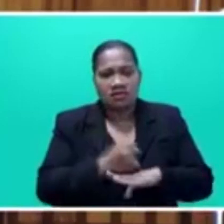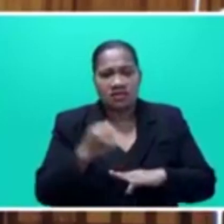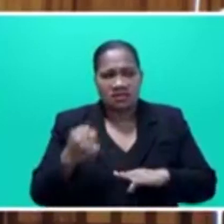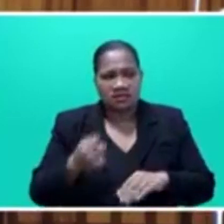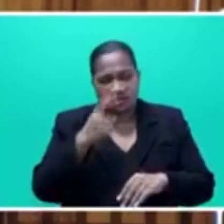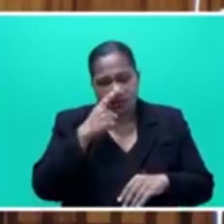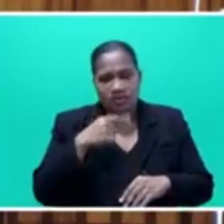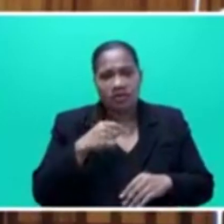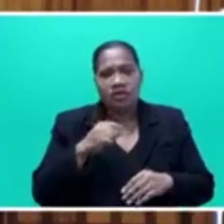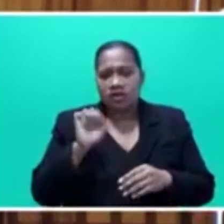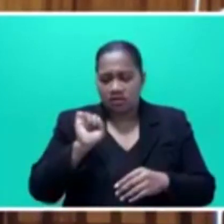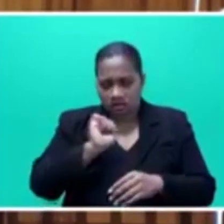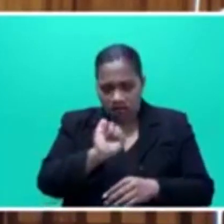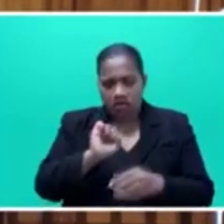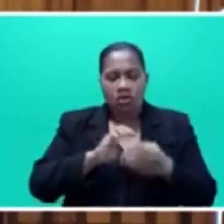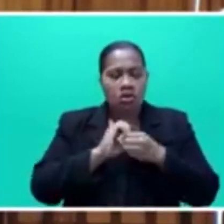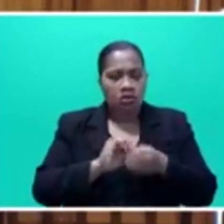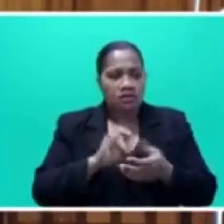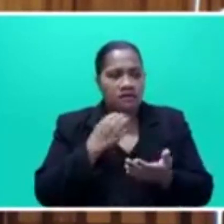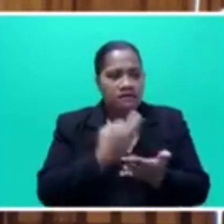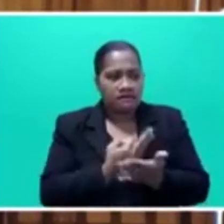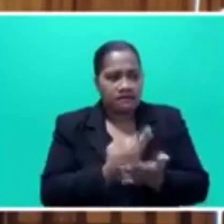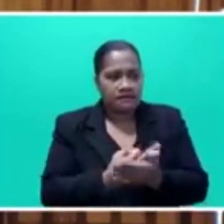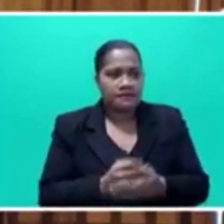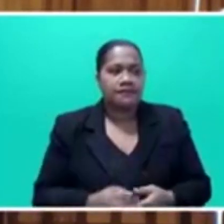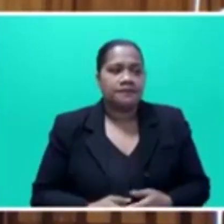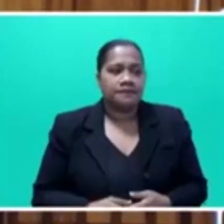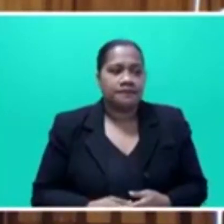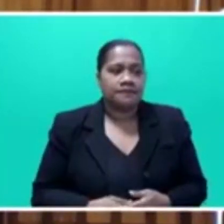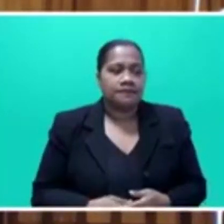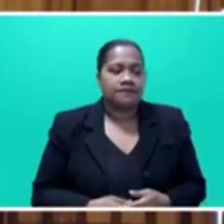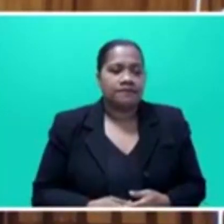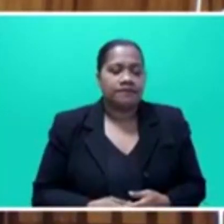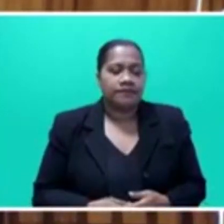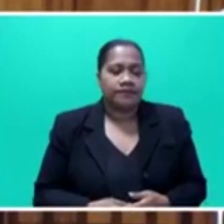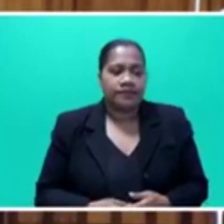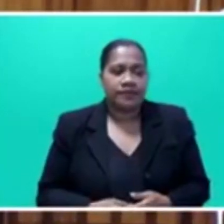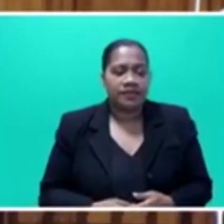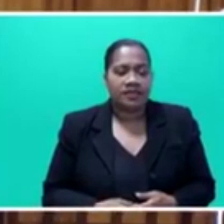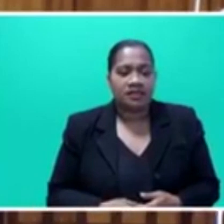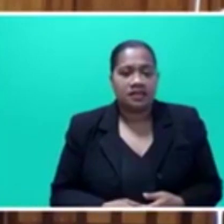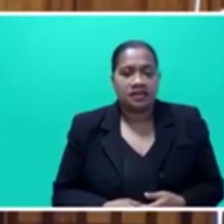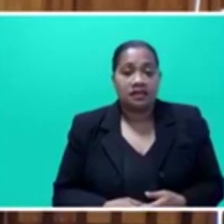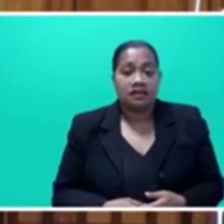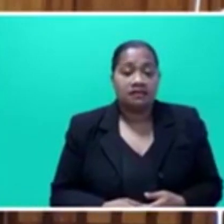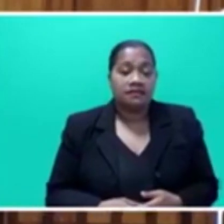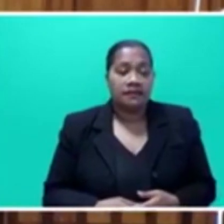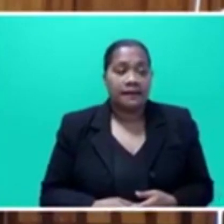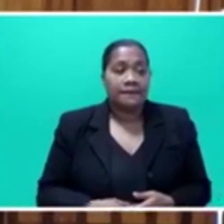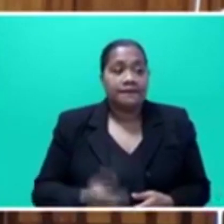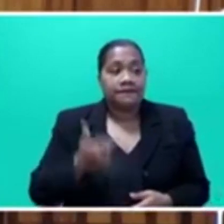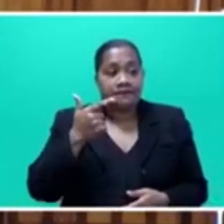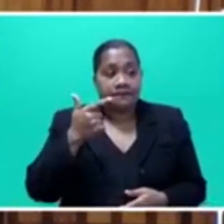their own funding. So you see, if they did a breakdown, if they were honest about it, 7 were because they wanted to get